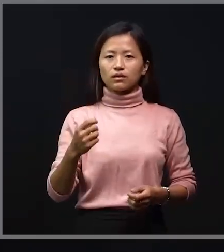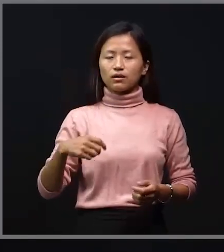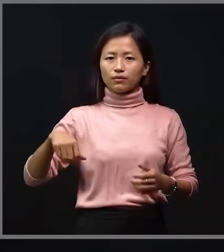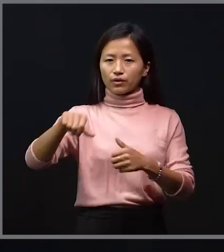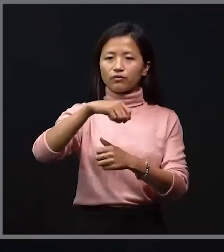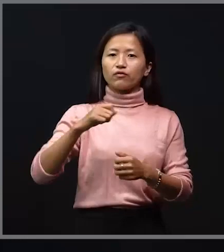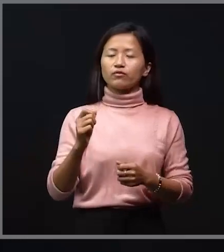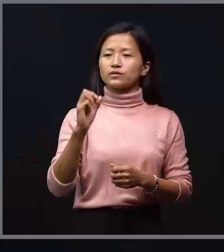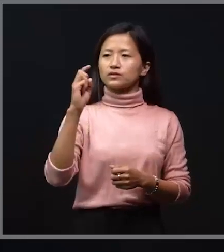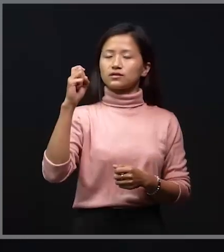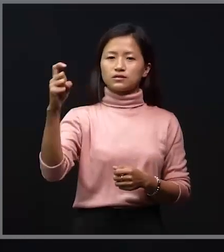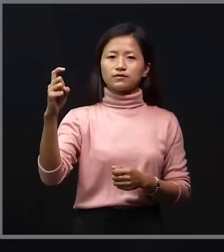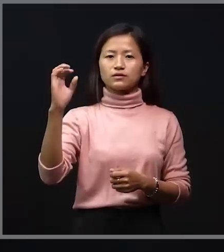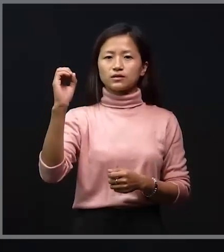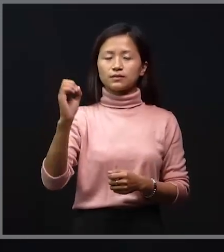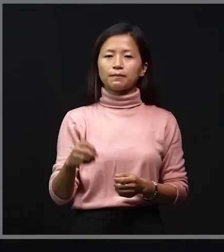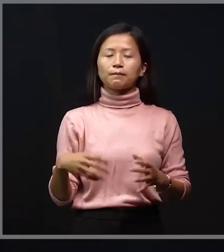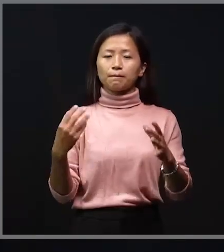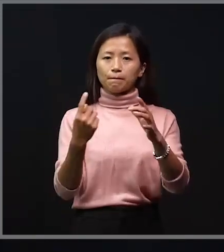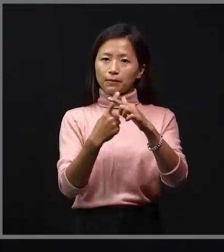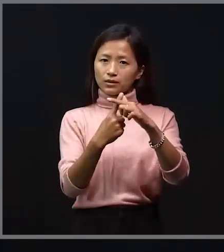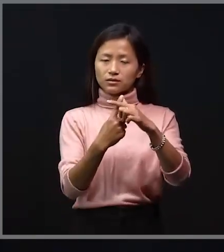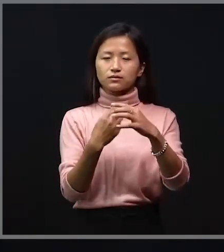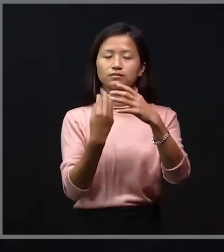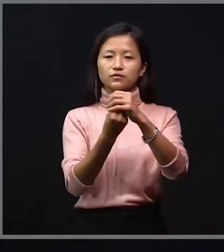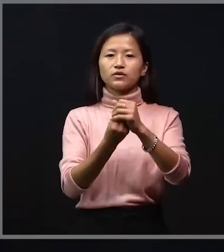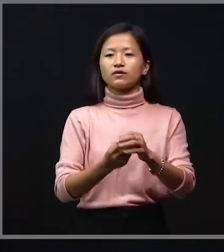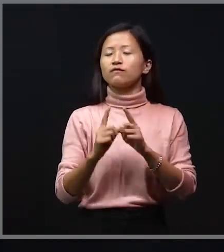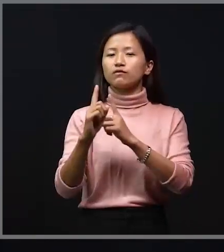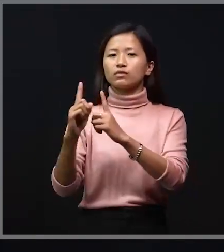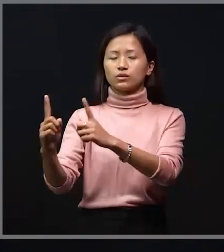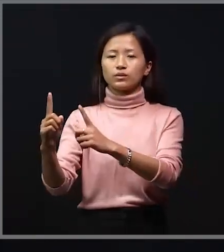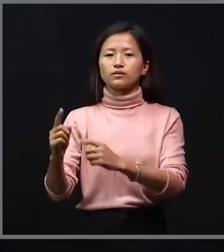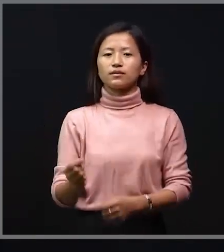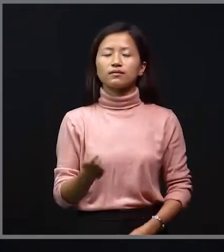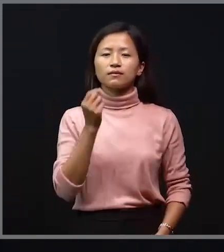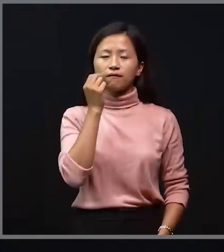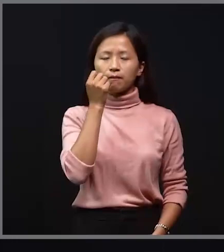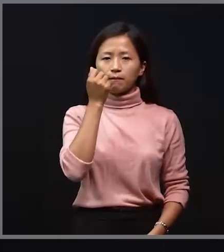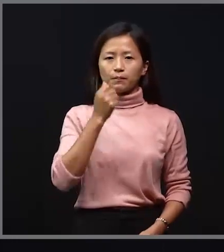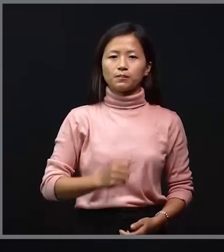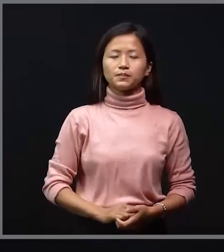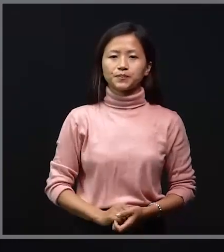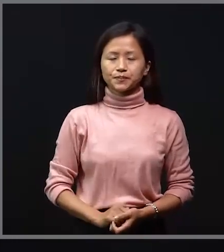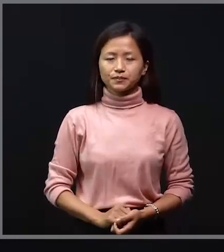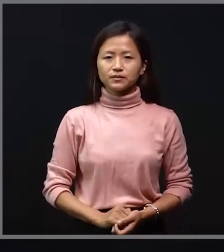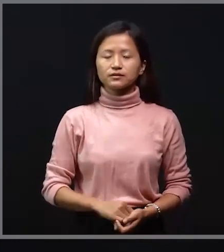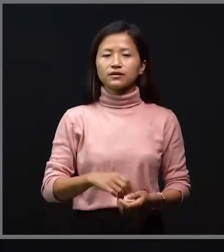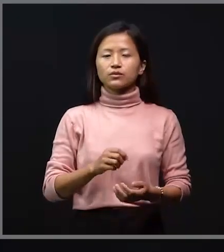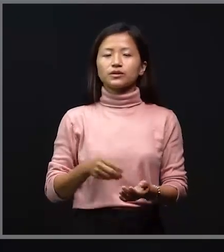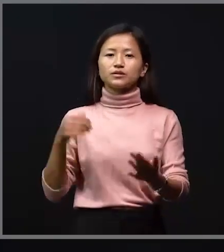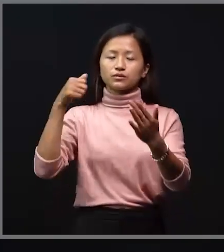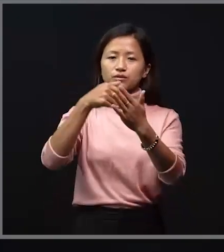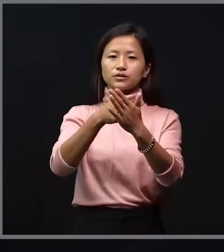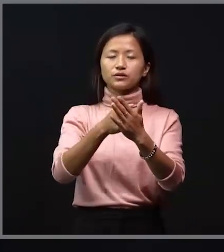plus followers. Okay, around 70 plus people following him. But when he reached this place, that is Dandi